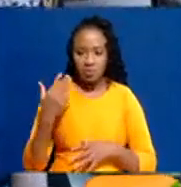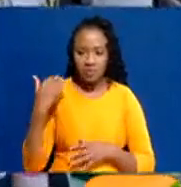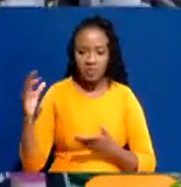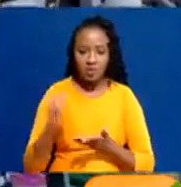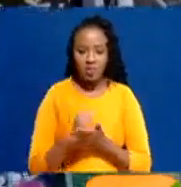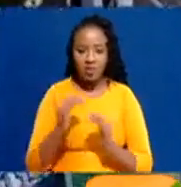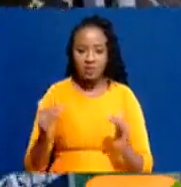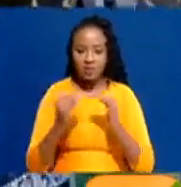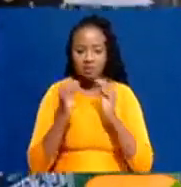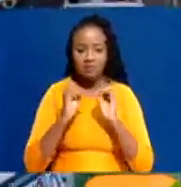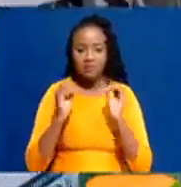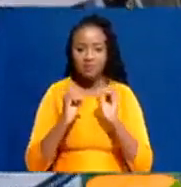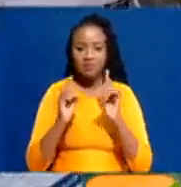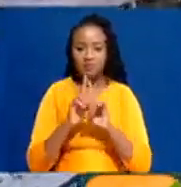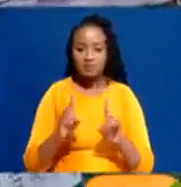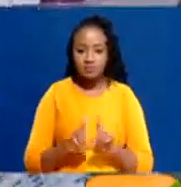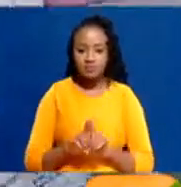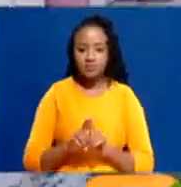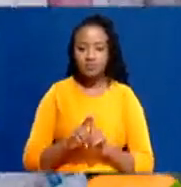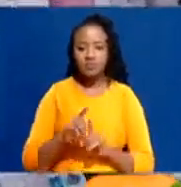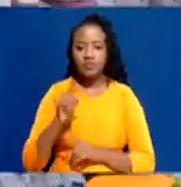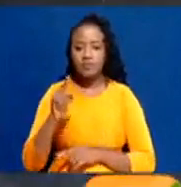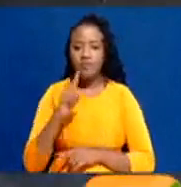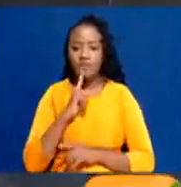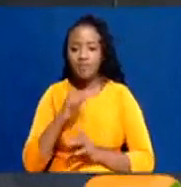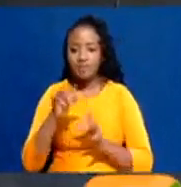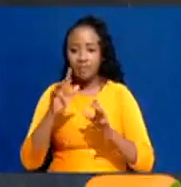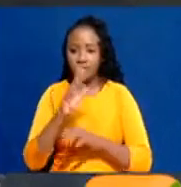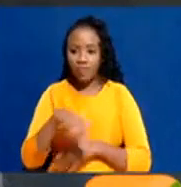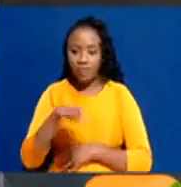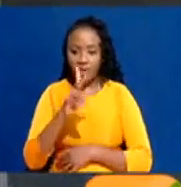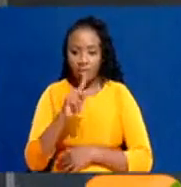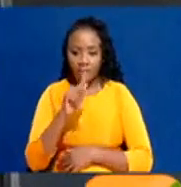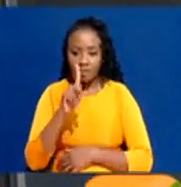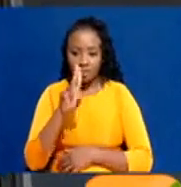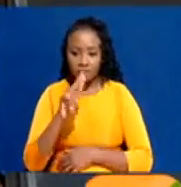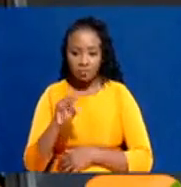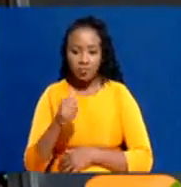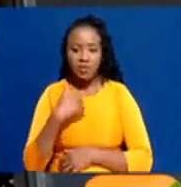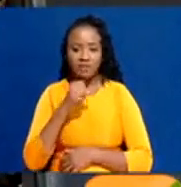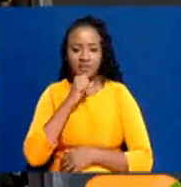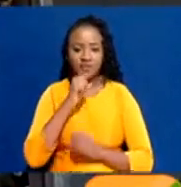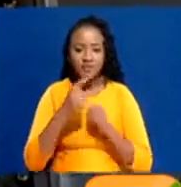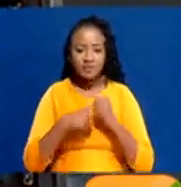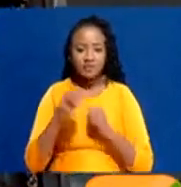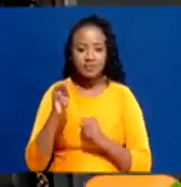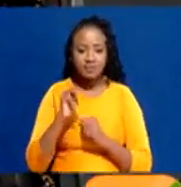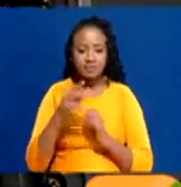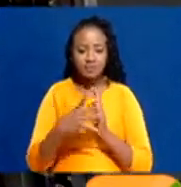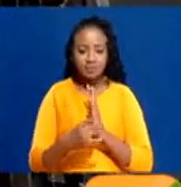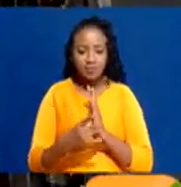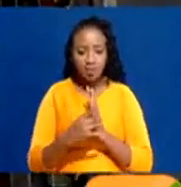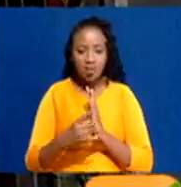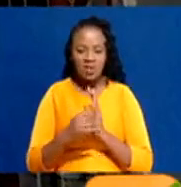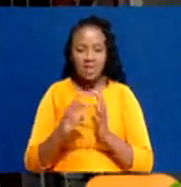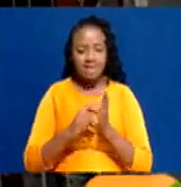International Finance Corporation titled Kakuma as a Marketplace shows that over $56 million or the equivalent of